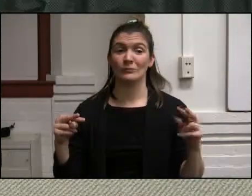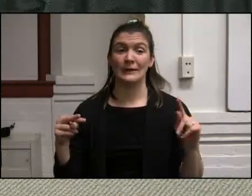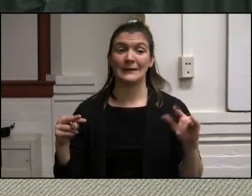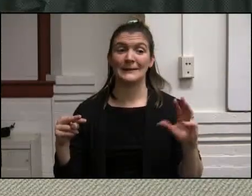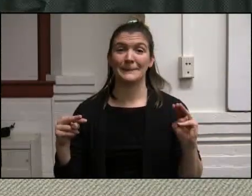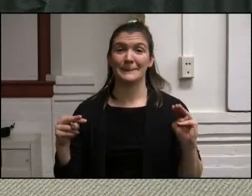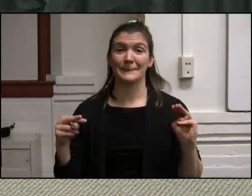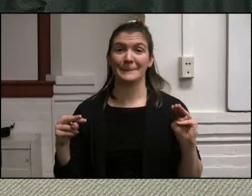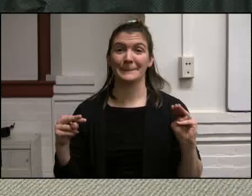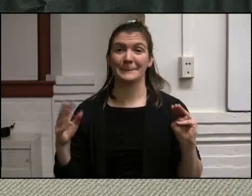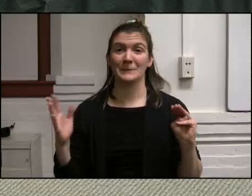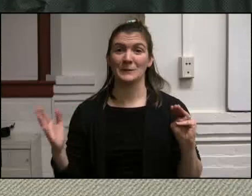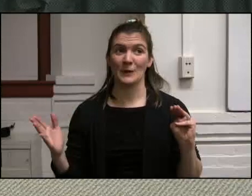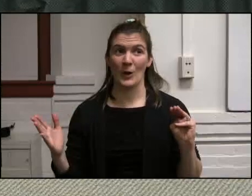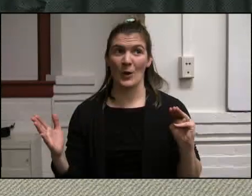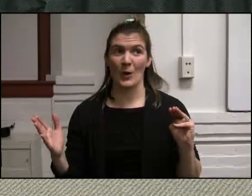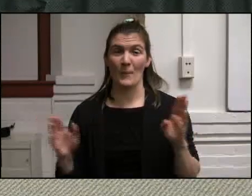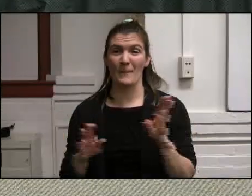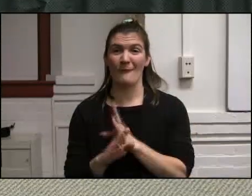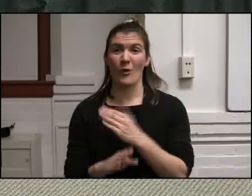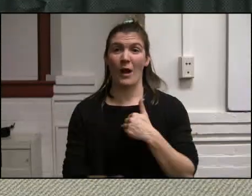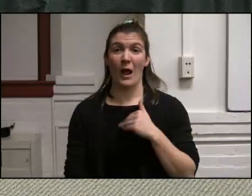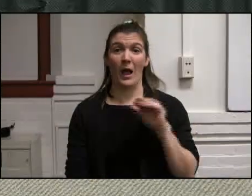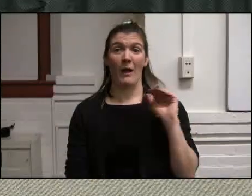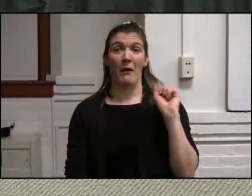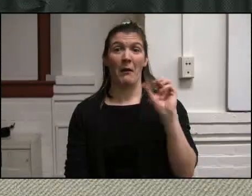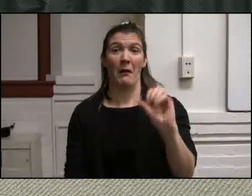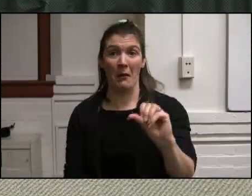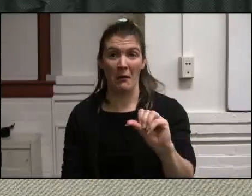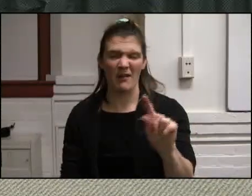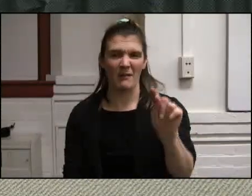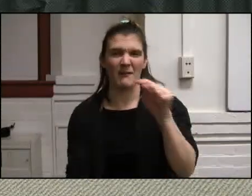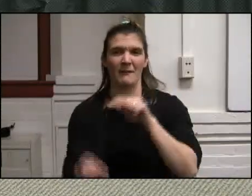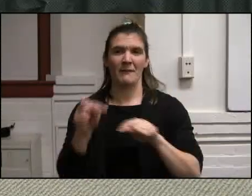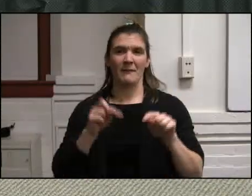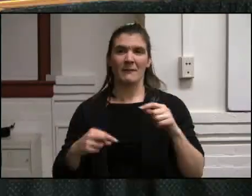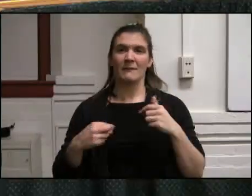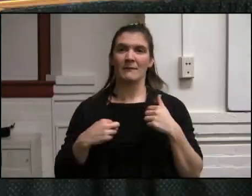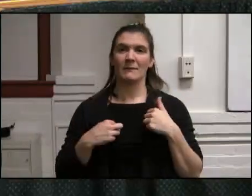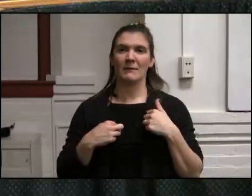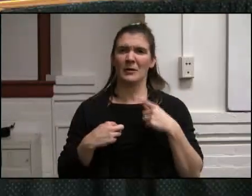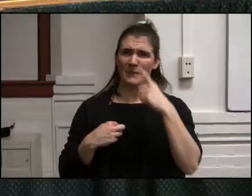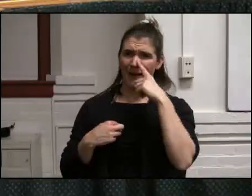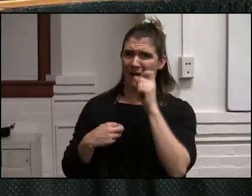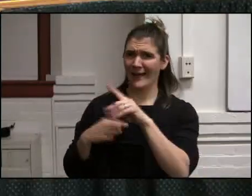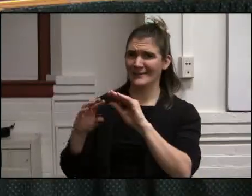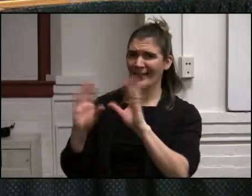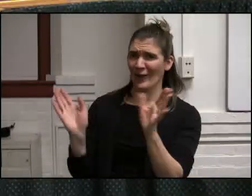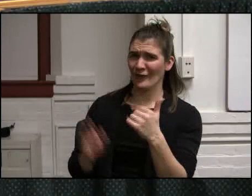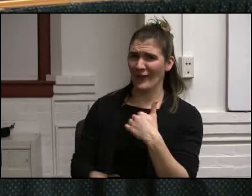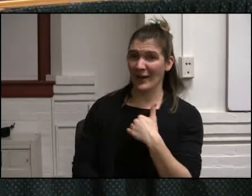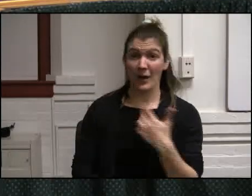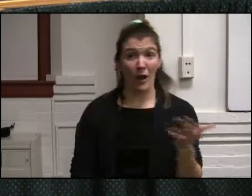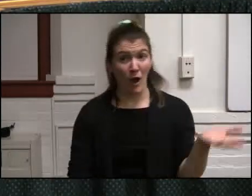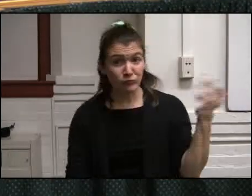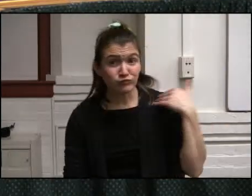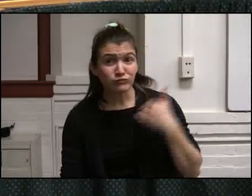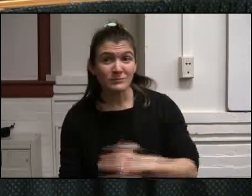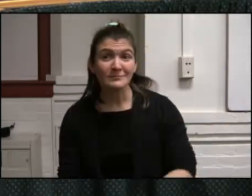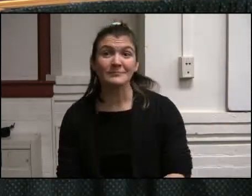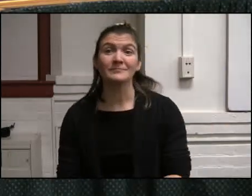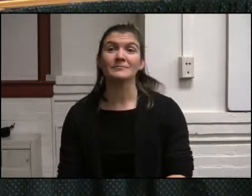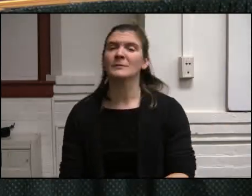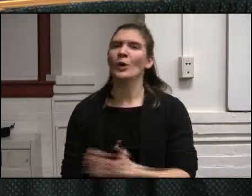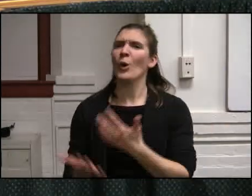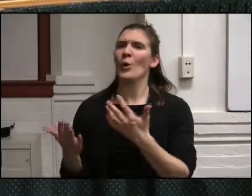Before throwing it out to some other comments, I thought I might just ask for a couple clarifications on what you're